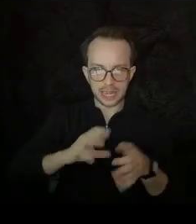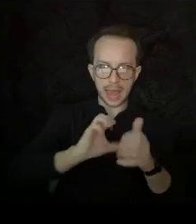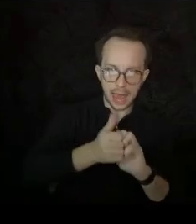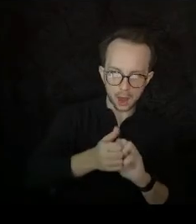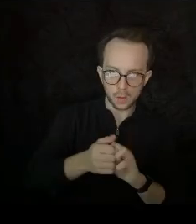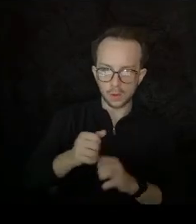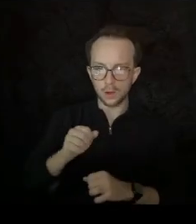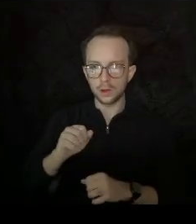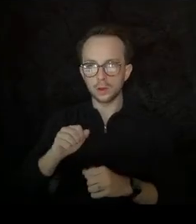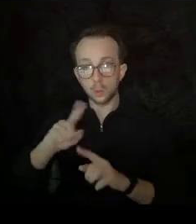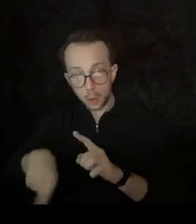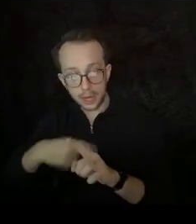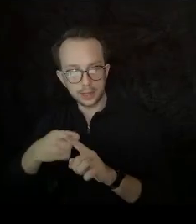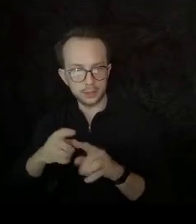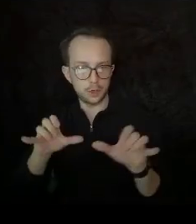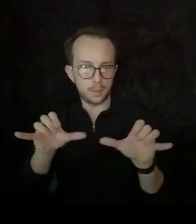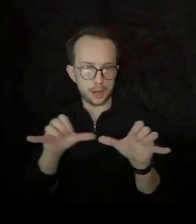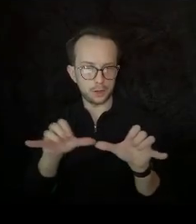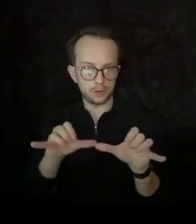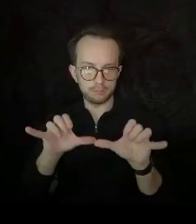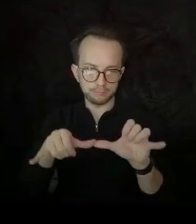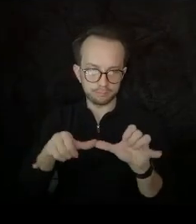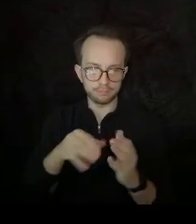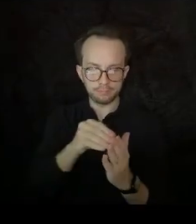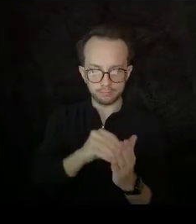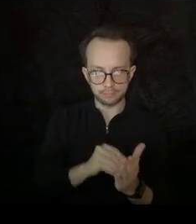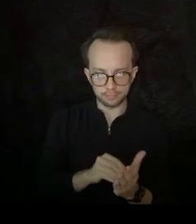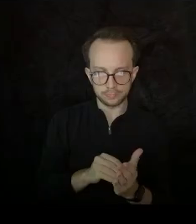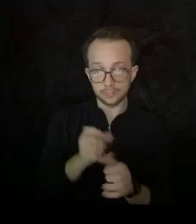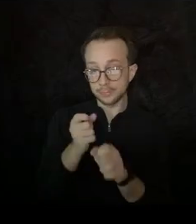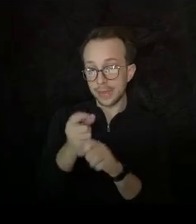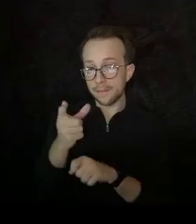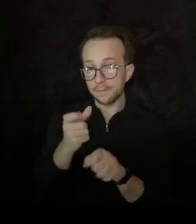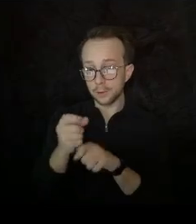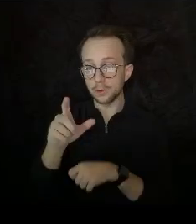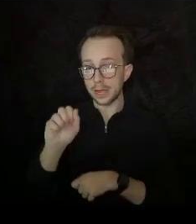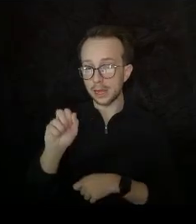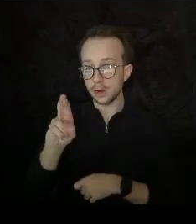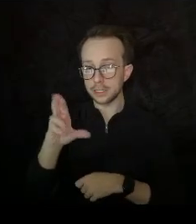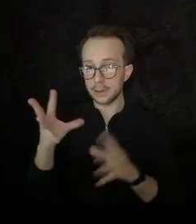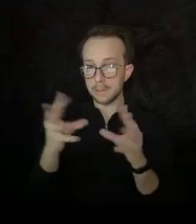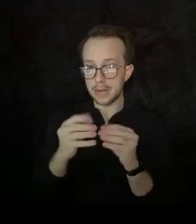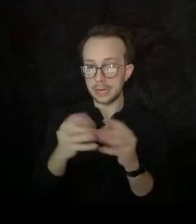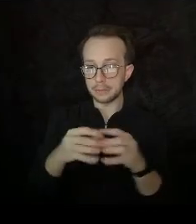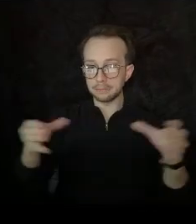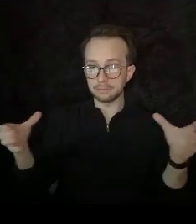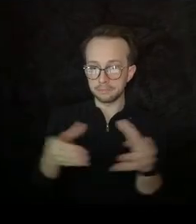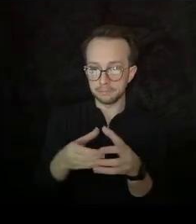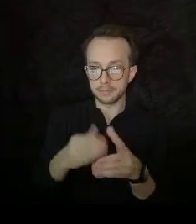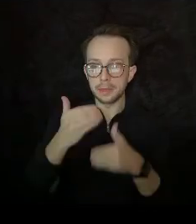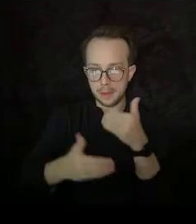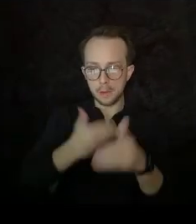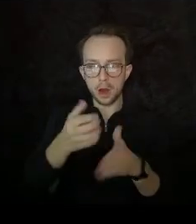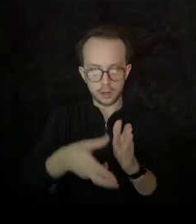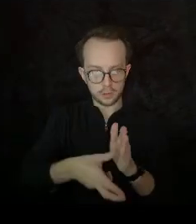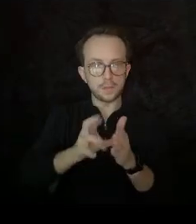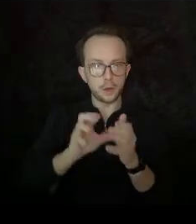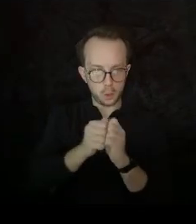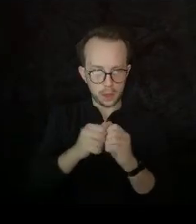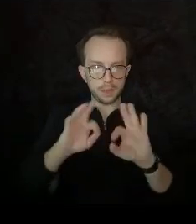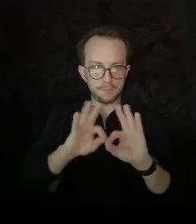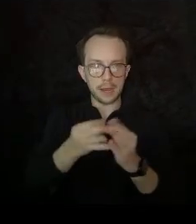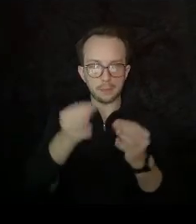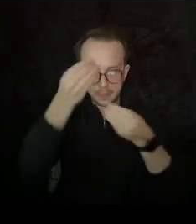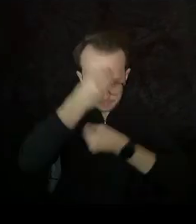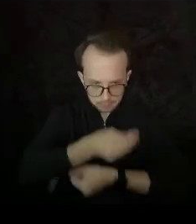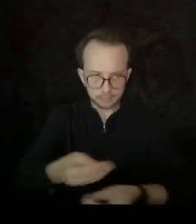measured. At the annual ARC meeting, the child's progress is reviewed with the family and ARC